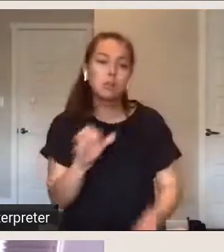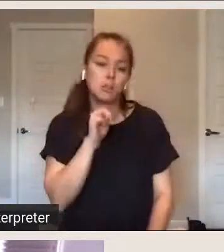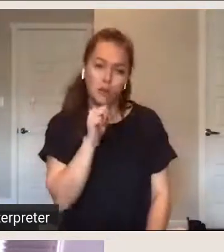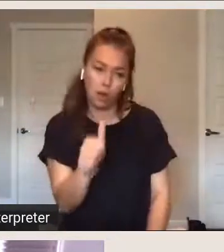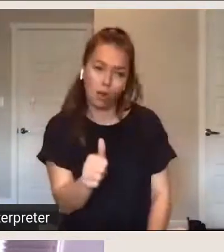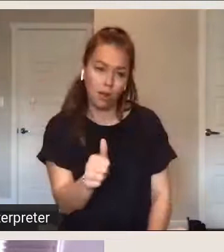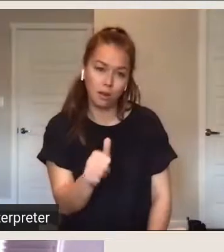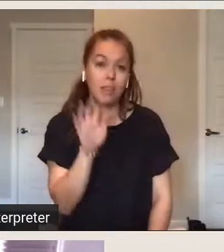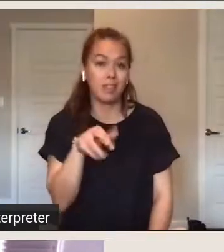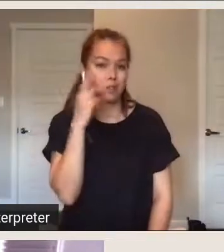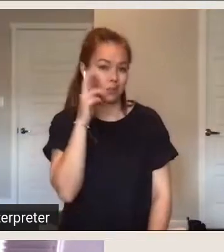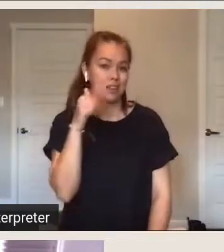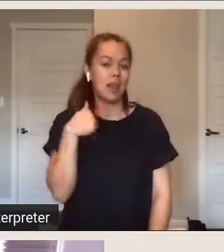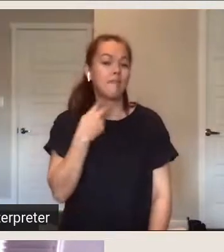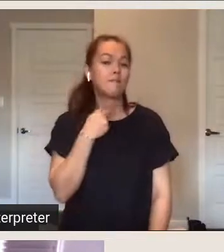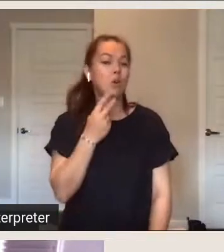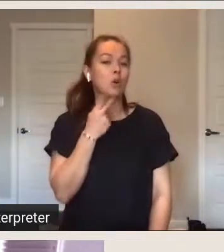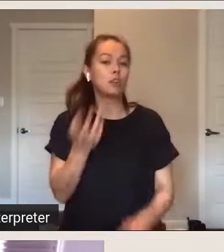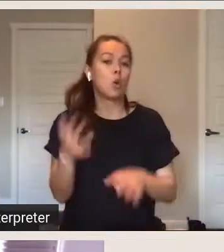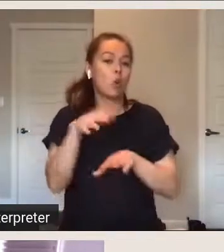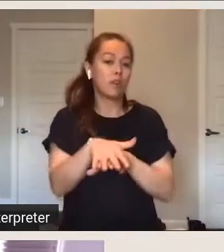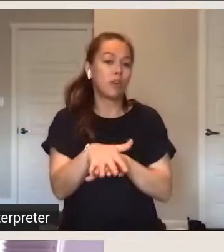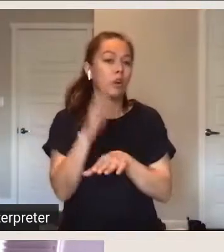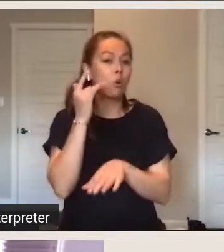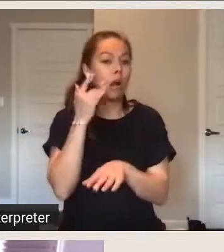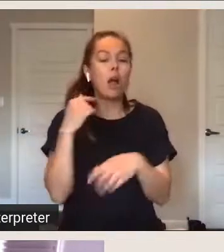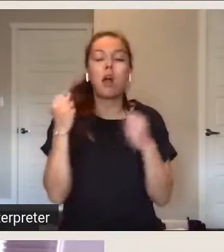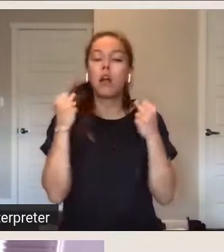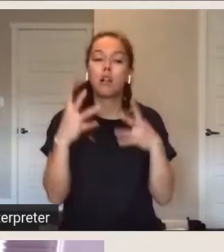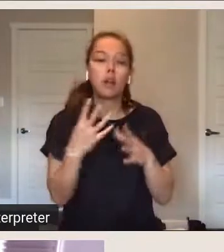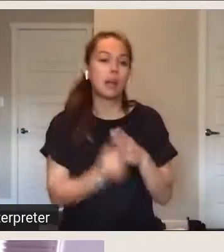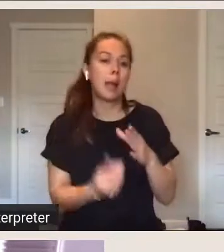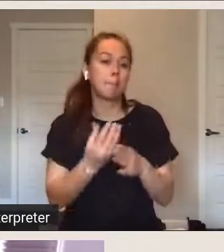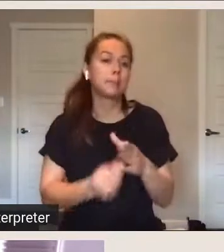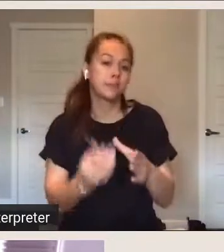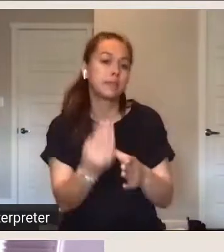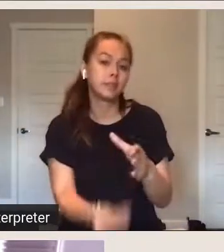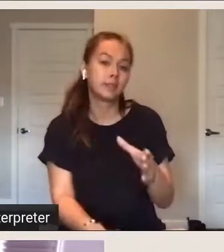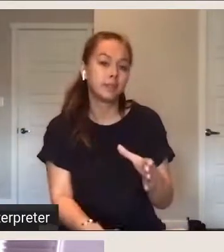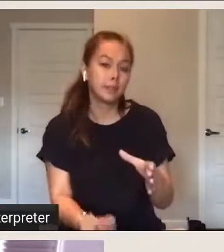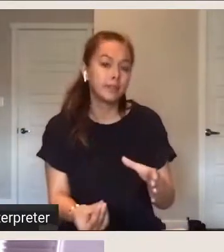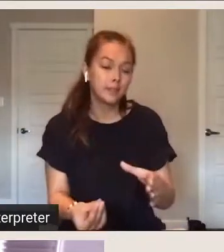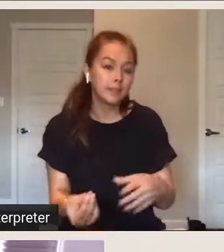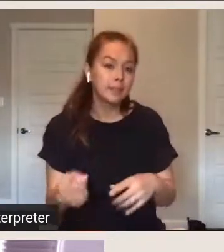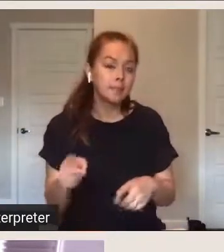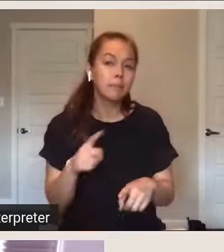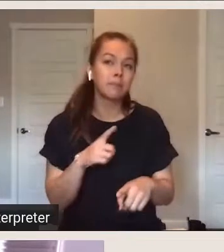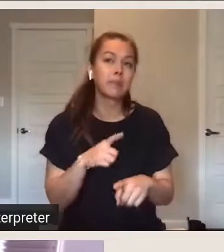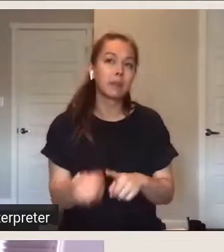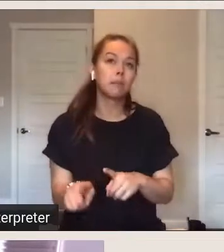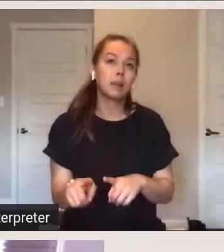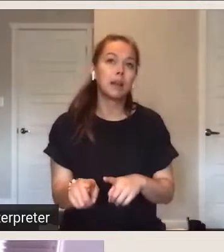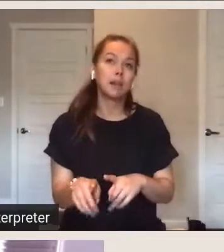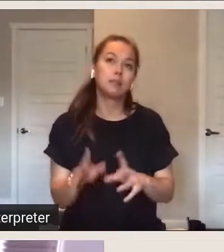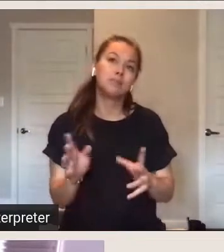because there is a lot of hit and miss. And that's like sort of like a gambling